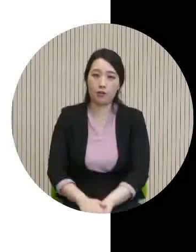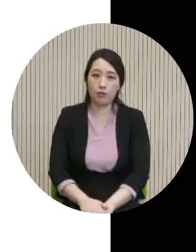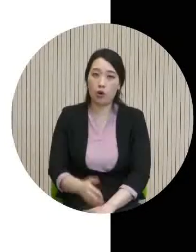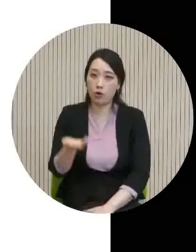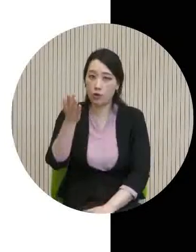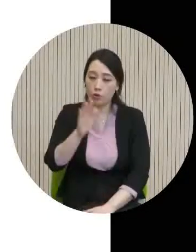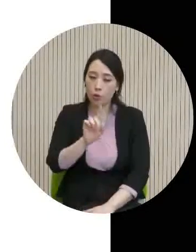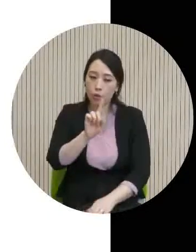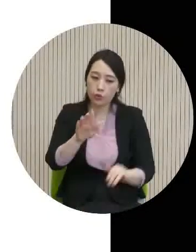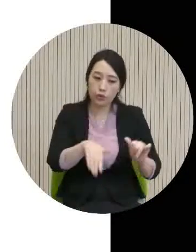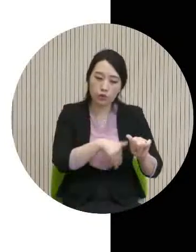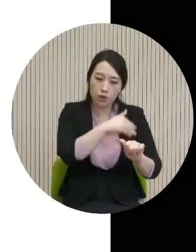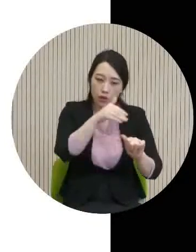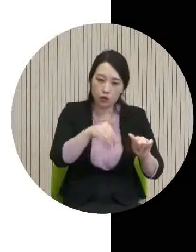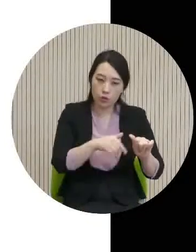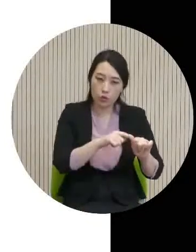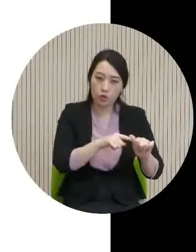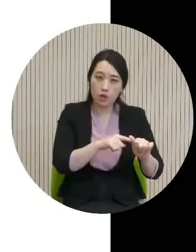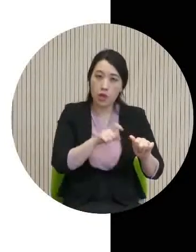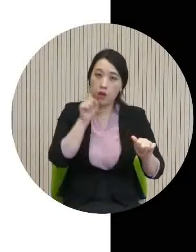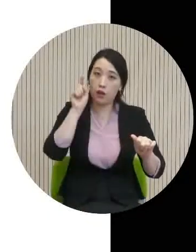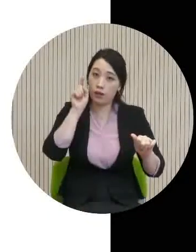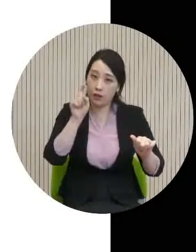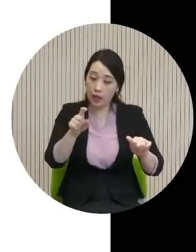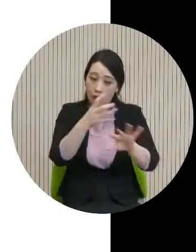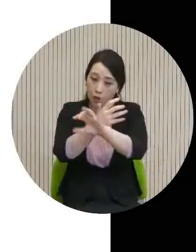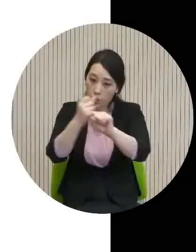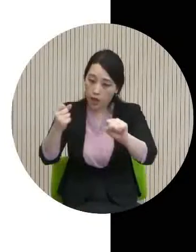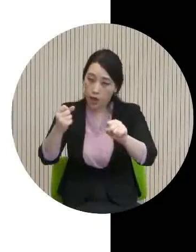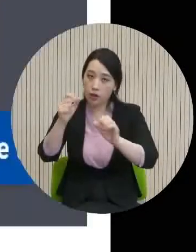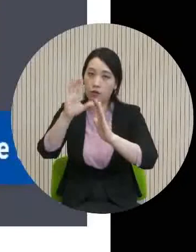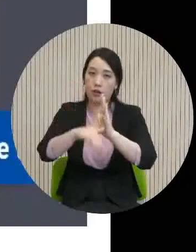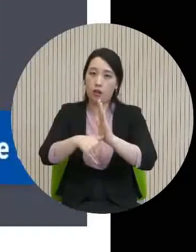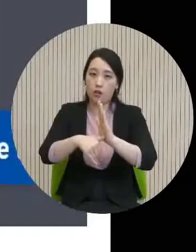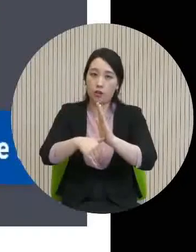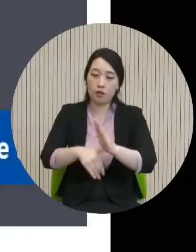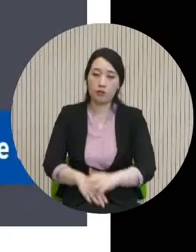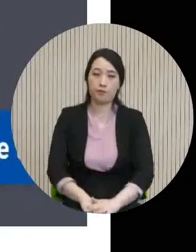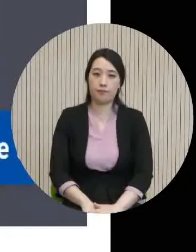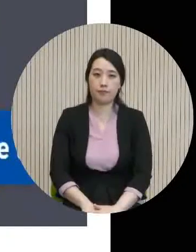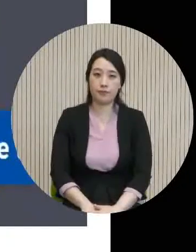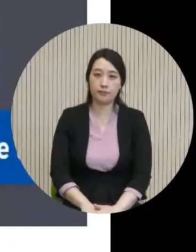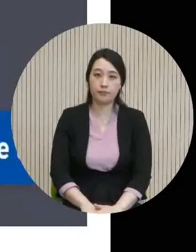these license agreements to accept them, what happens is that we incidentally